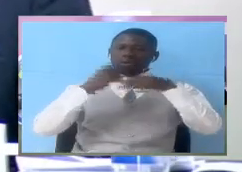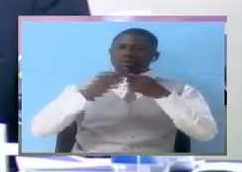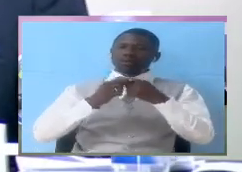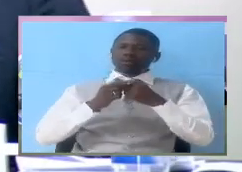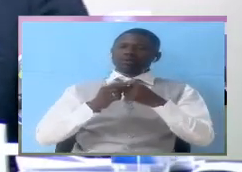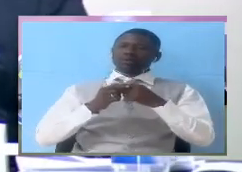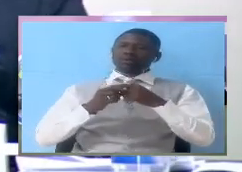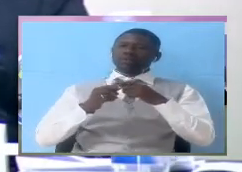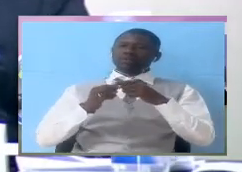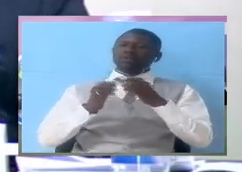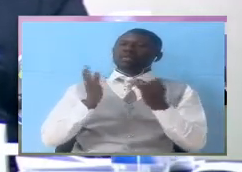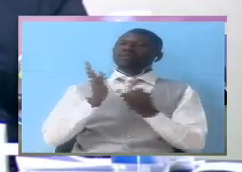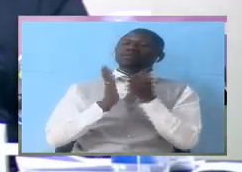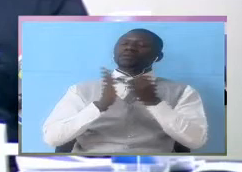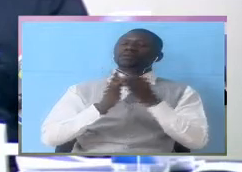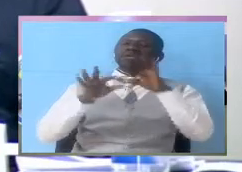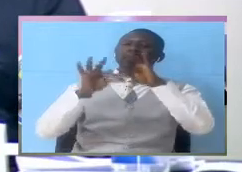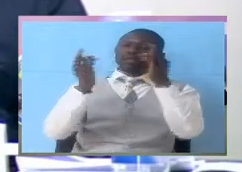was established in